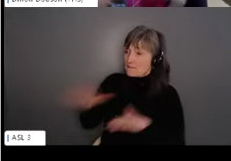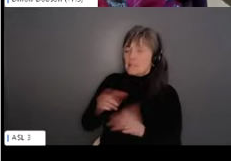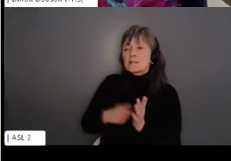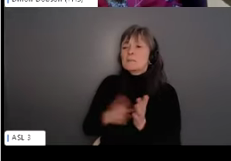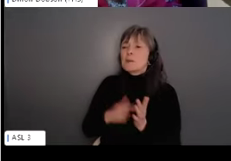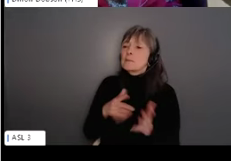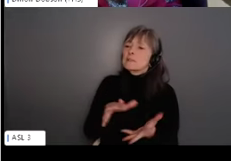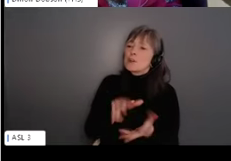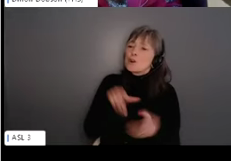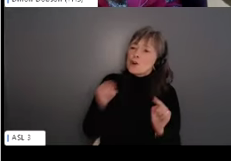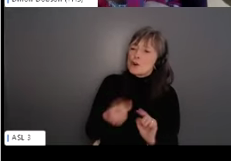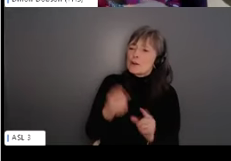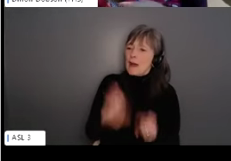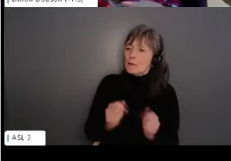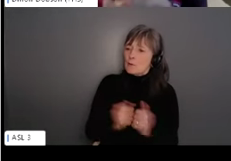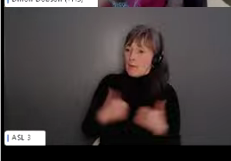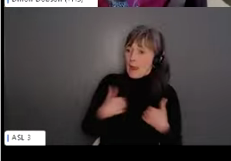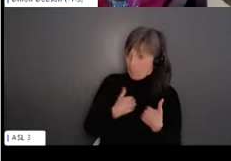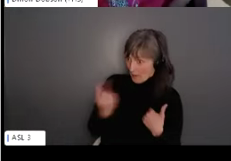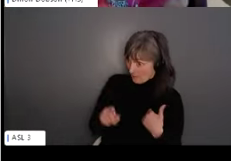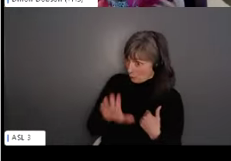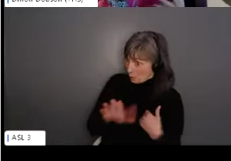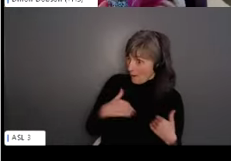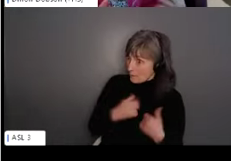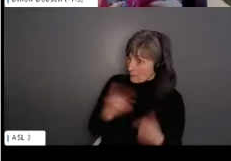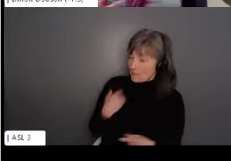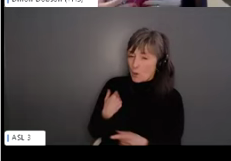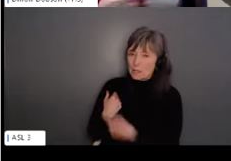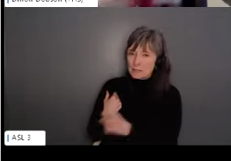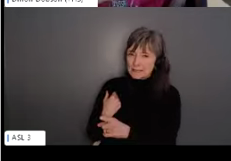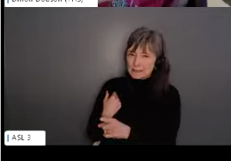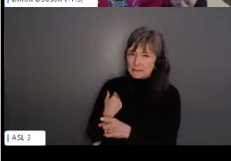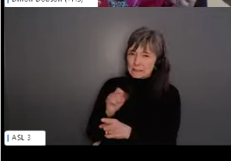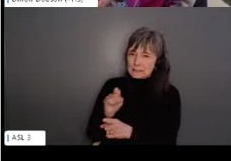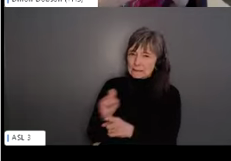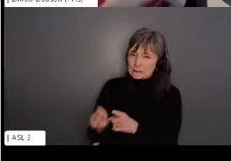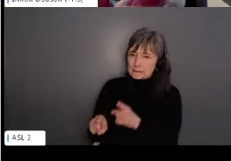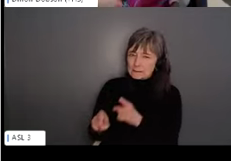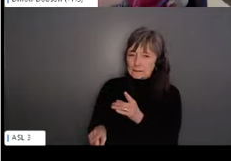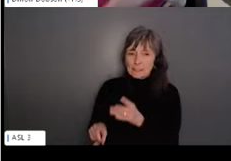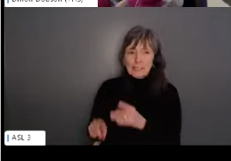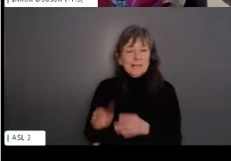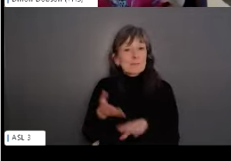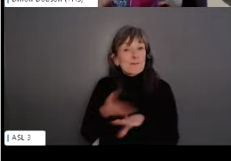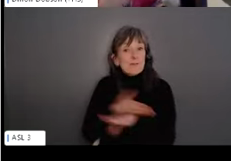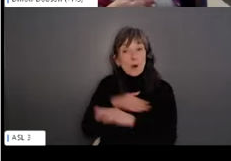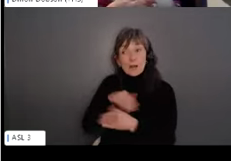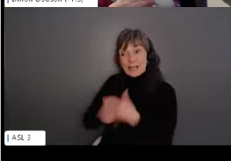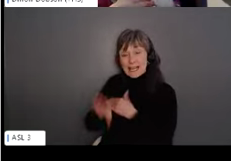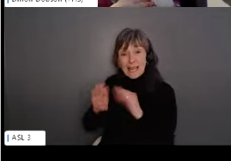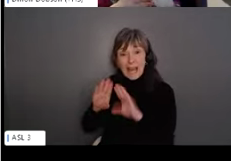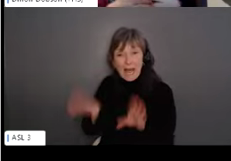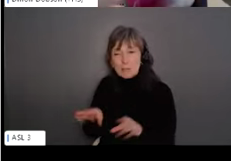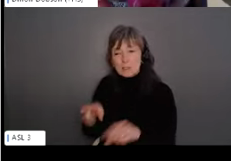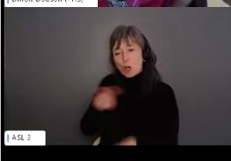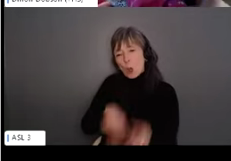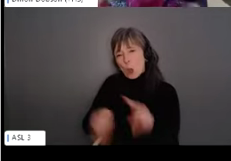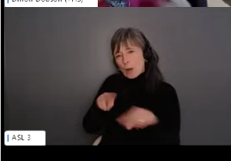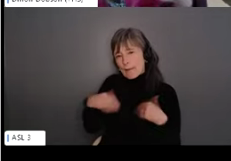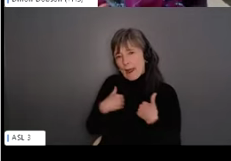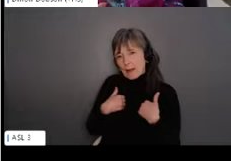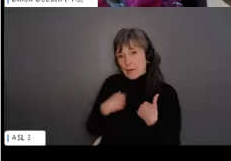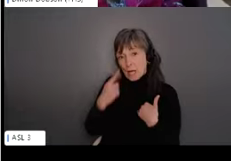When you go into homes, I would encourage you to think about the animal's condition. Again, their, nails, matting, eyesight. Right? Do they